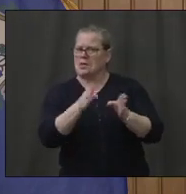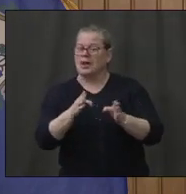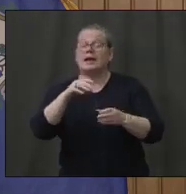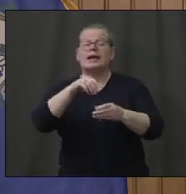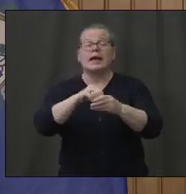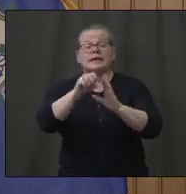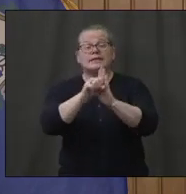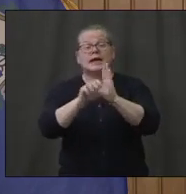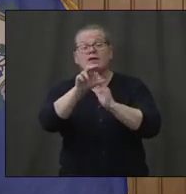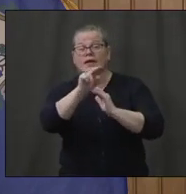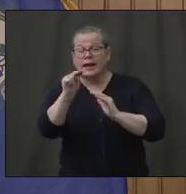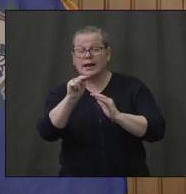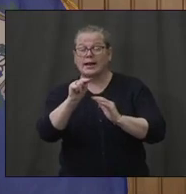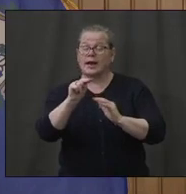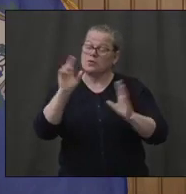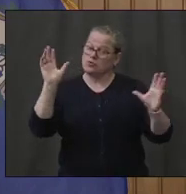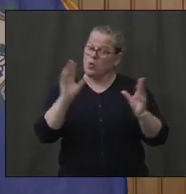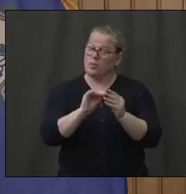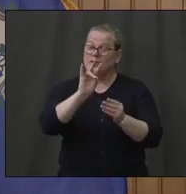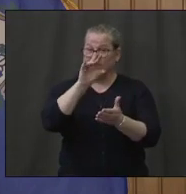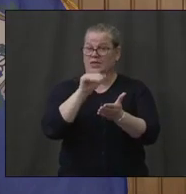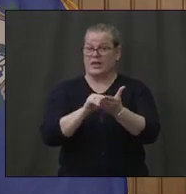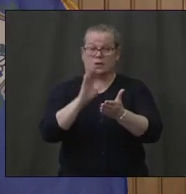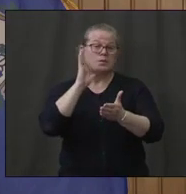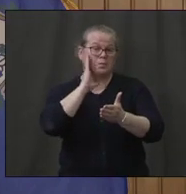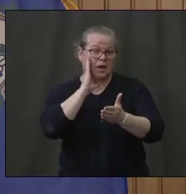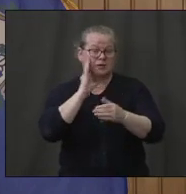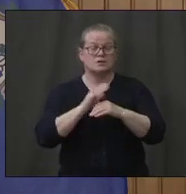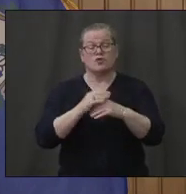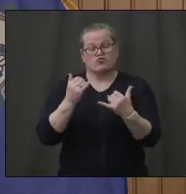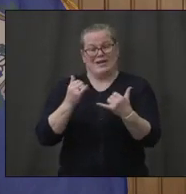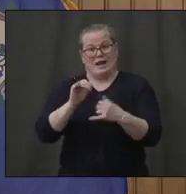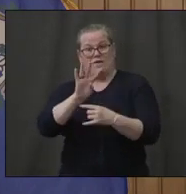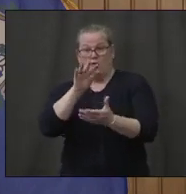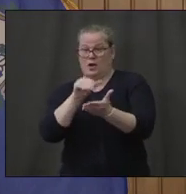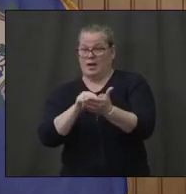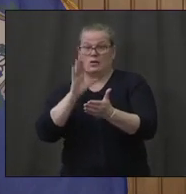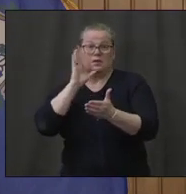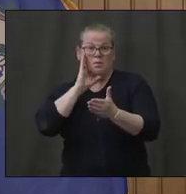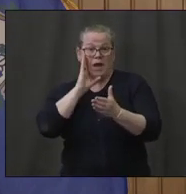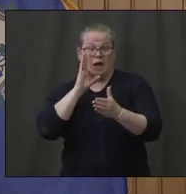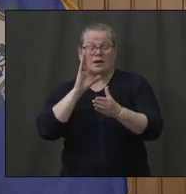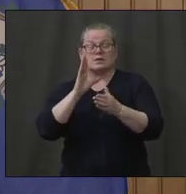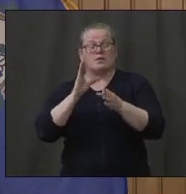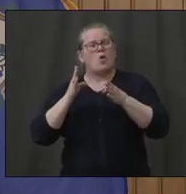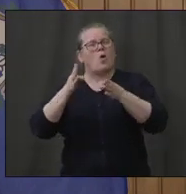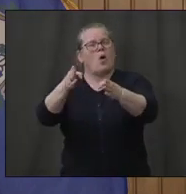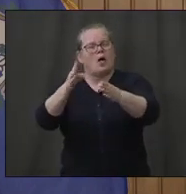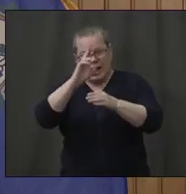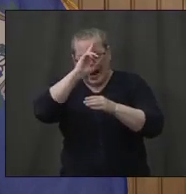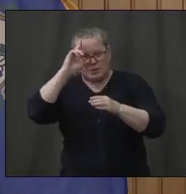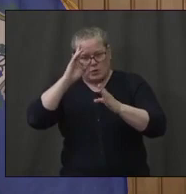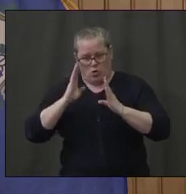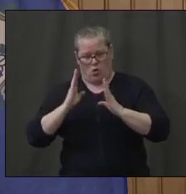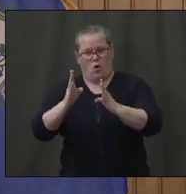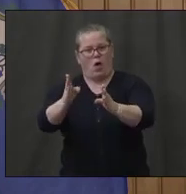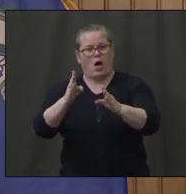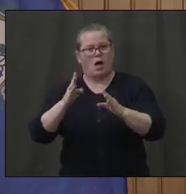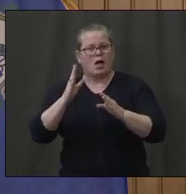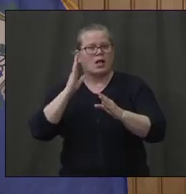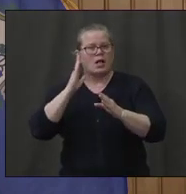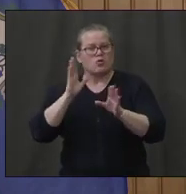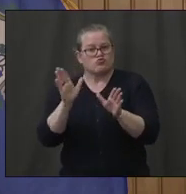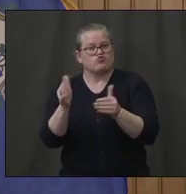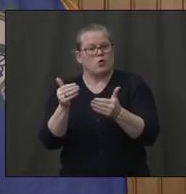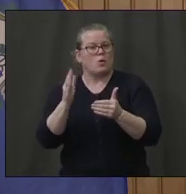but only 4,000 of them right now are COVID ready, so to speak, ICU ready. And, but through the